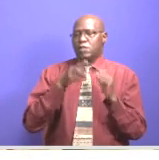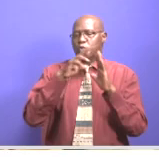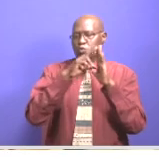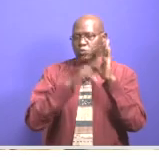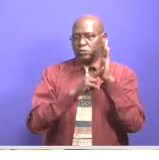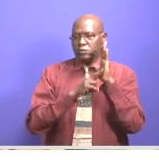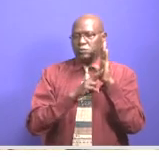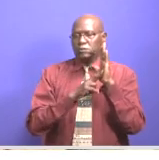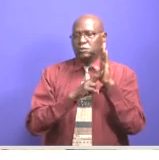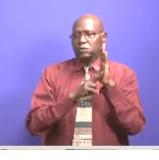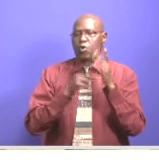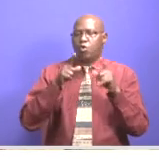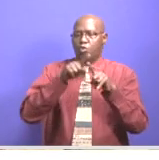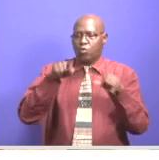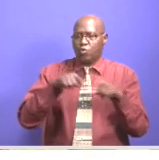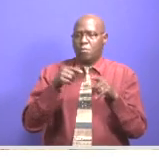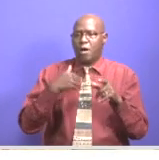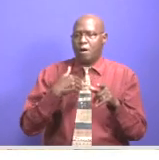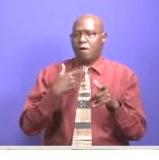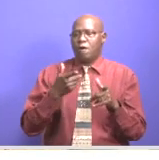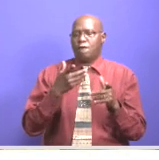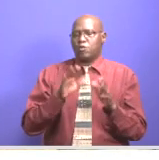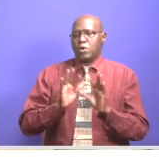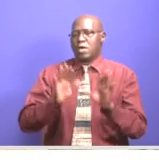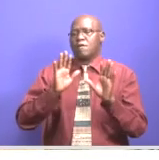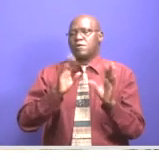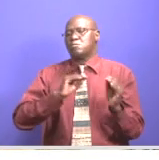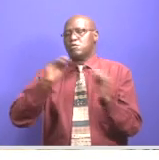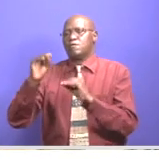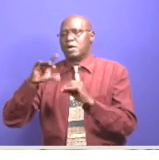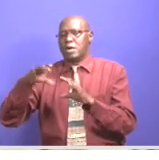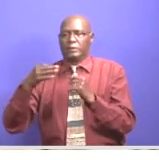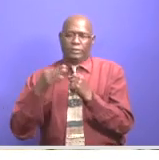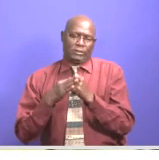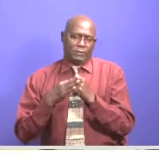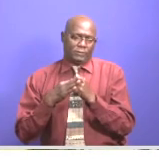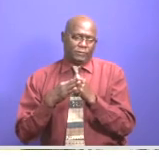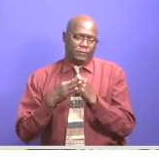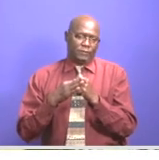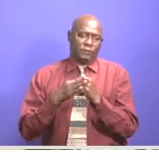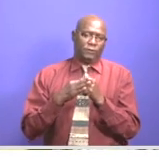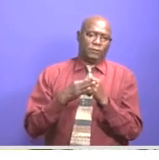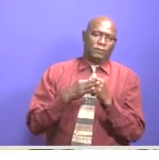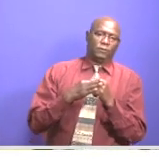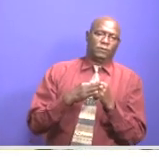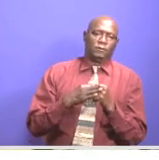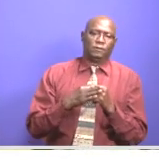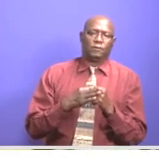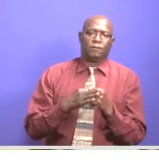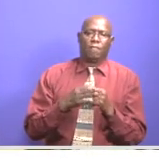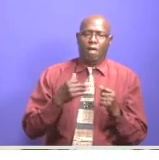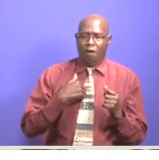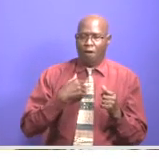been vacated by those who are going to standard 8. We have addressed ourselves to the Presidential Working Committee